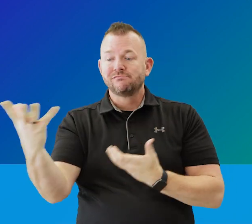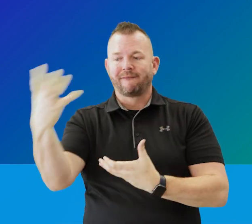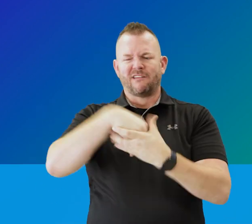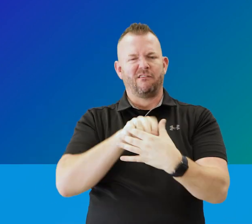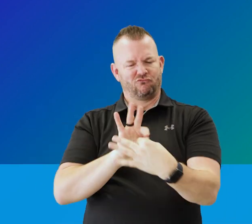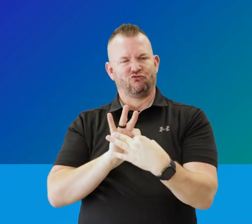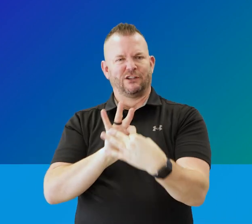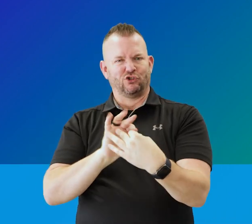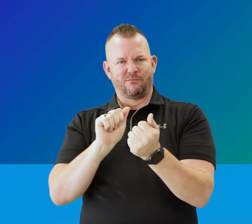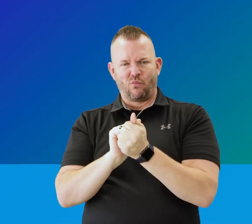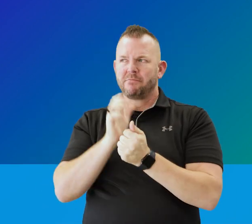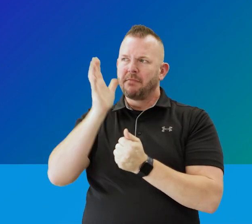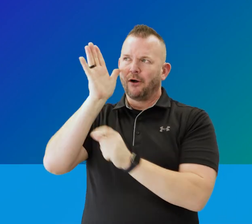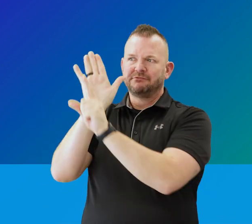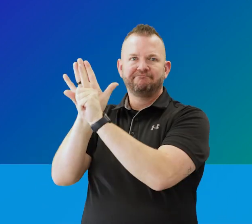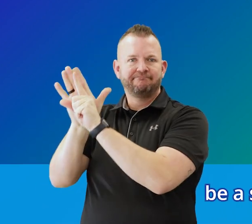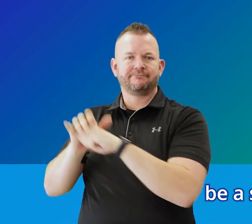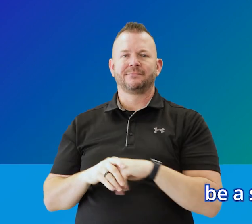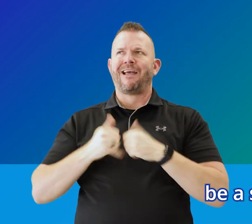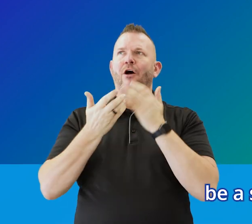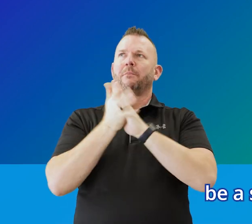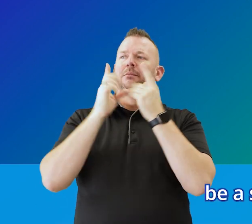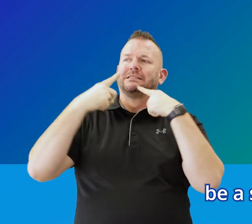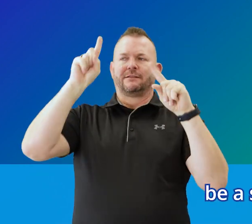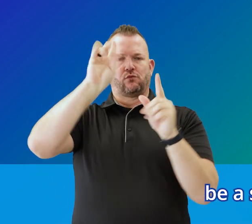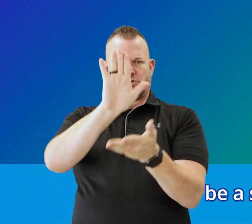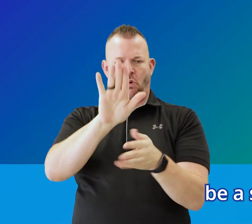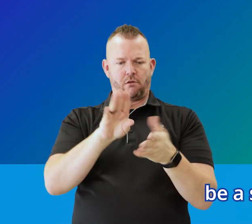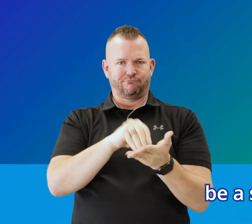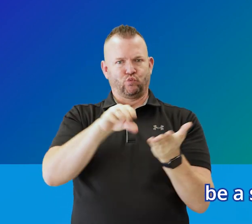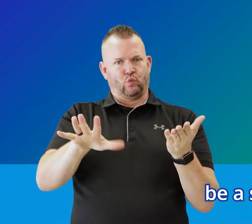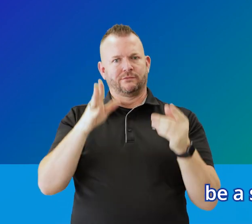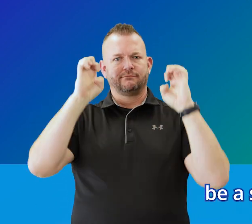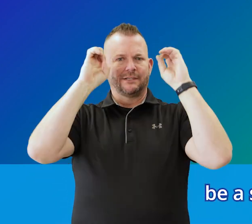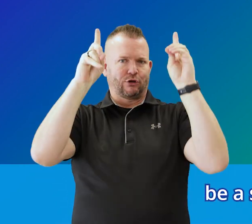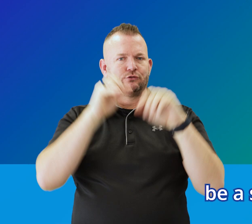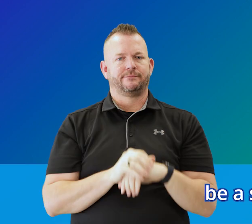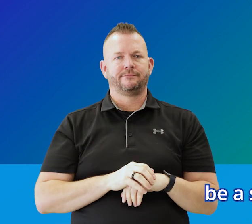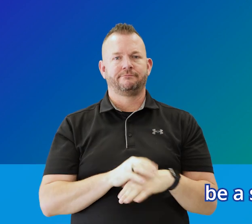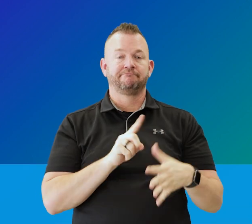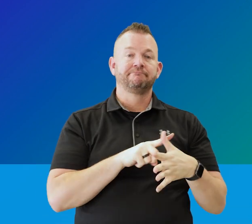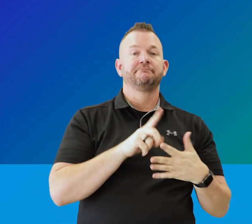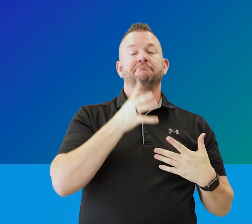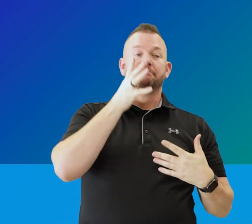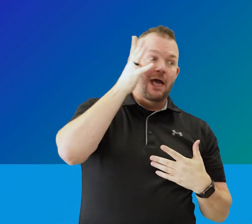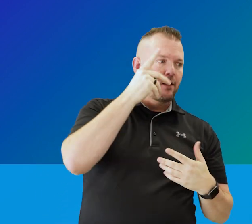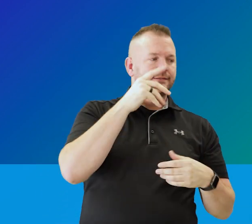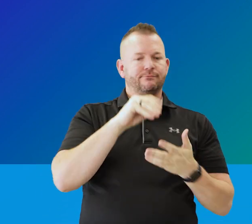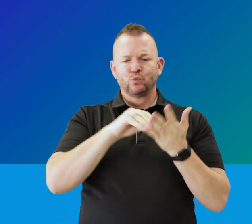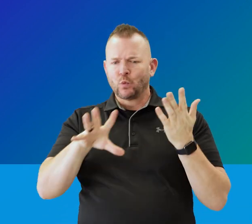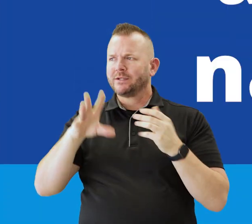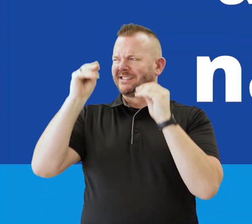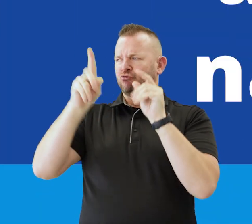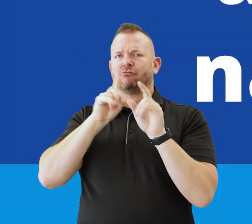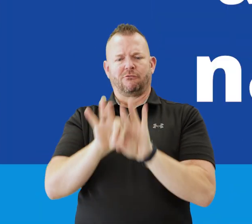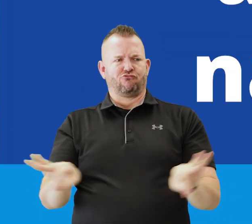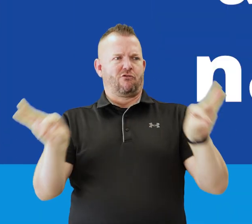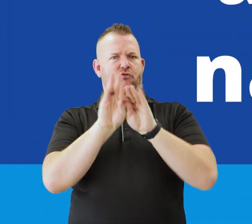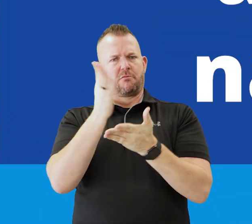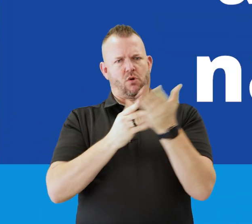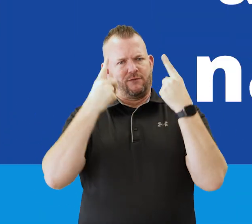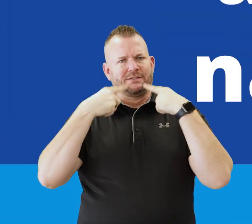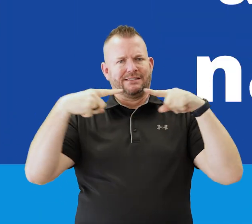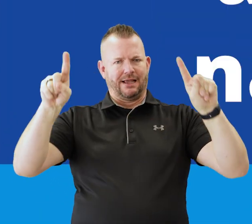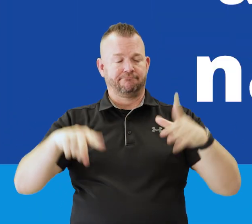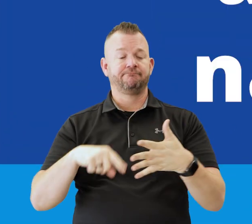with those parents and have those meetings be a success for both you, the parents, and the student.